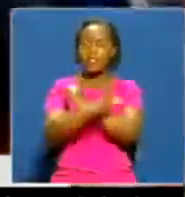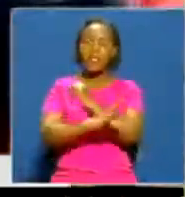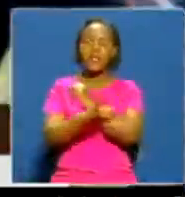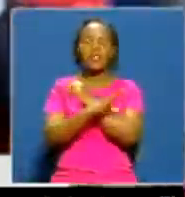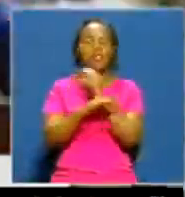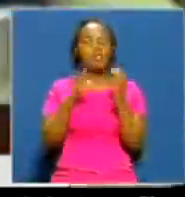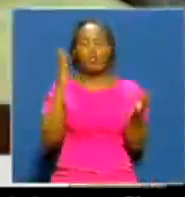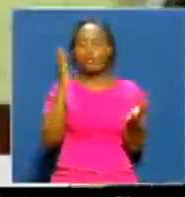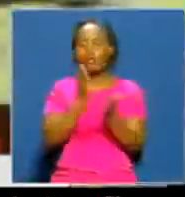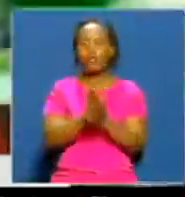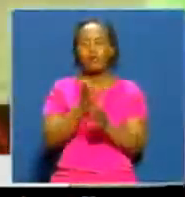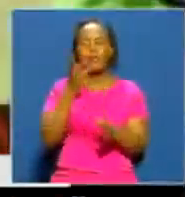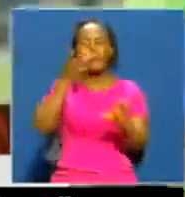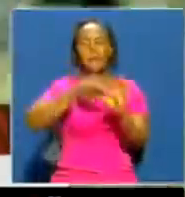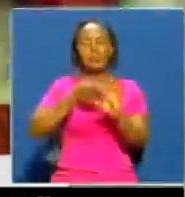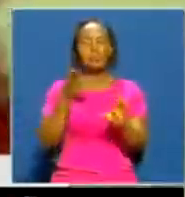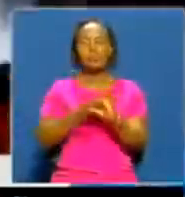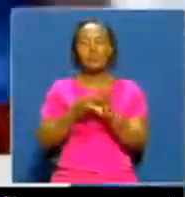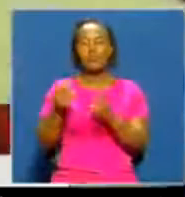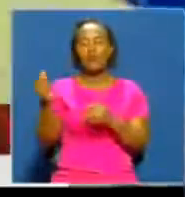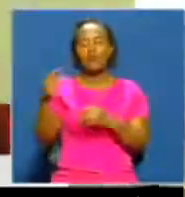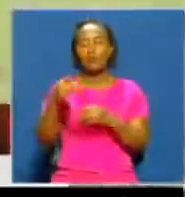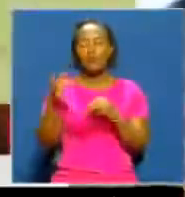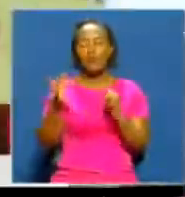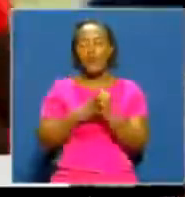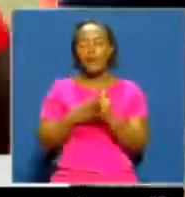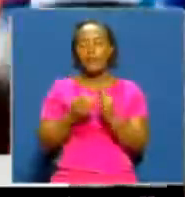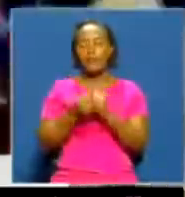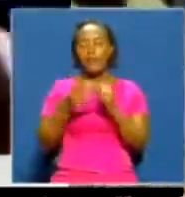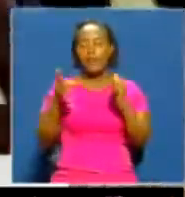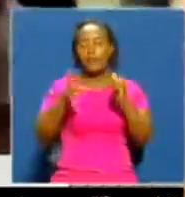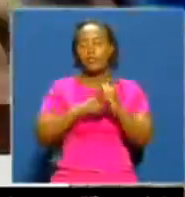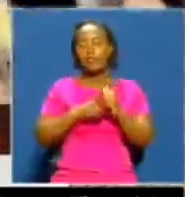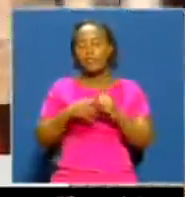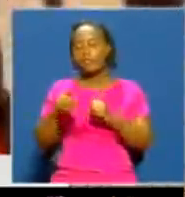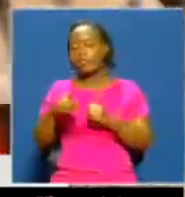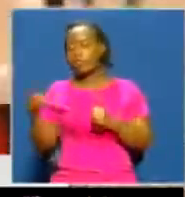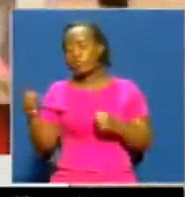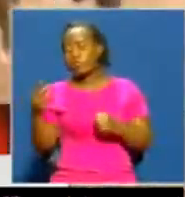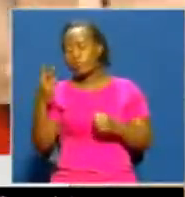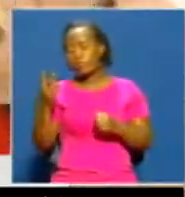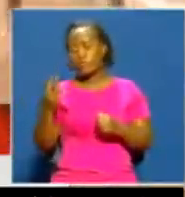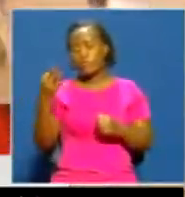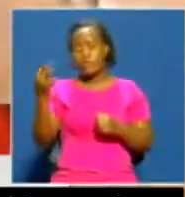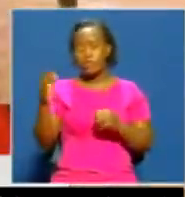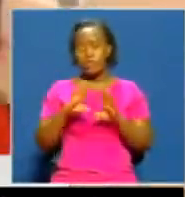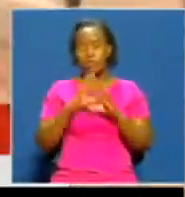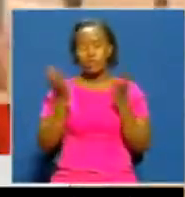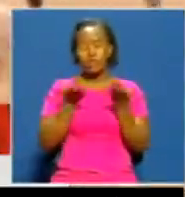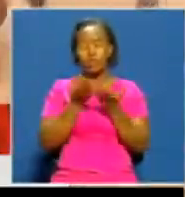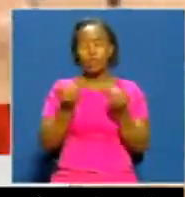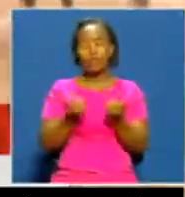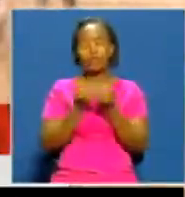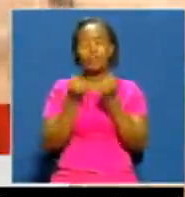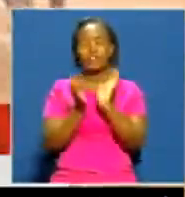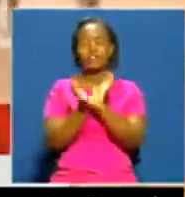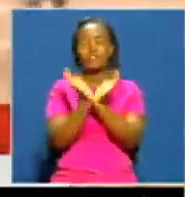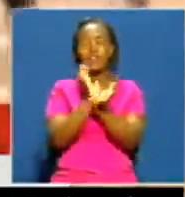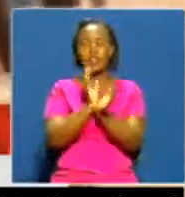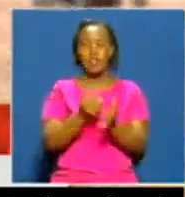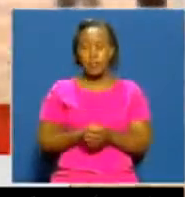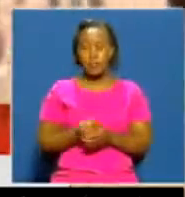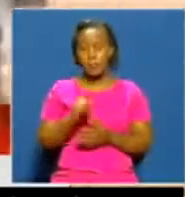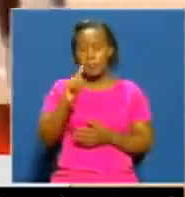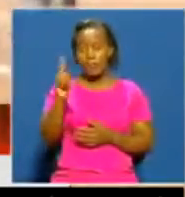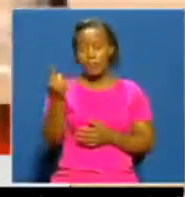their participation for the August 17th to 22nd global event at Kasarani Stadium. The first two athletes across